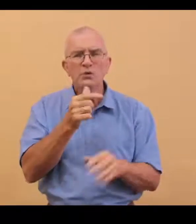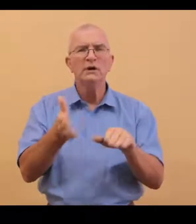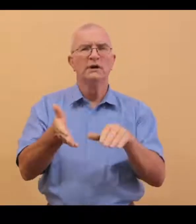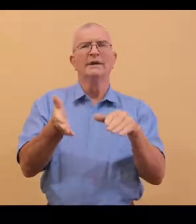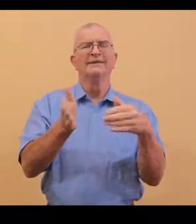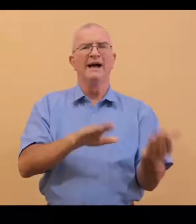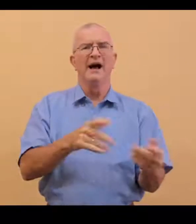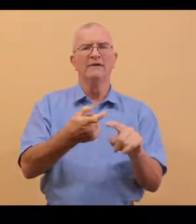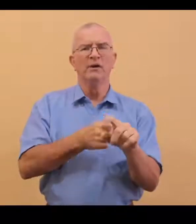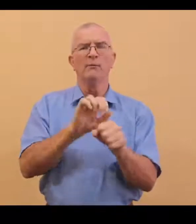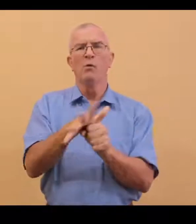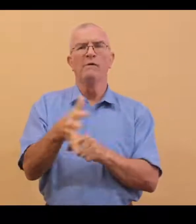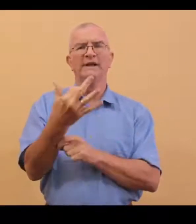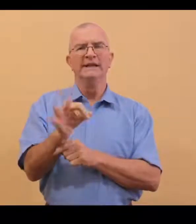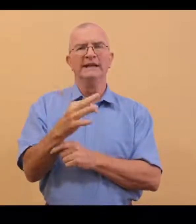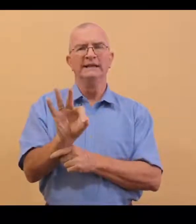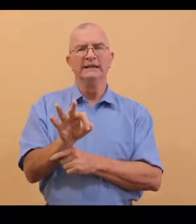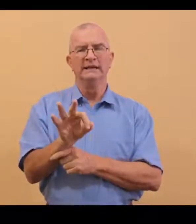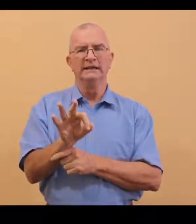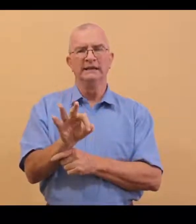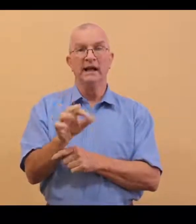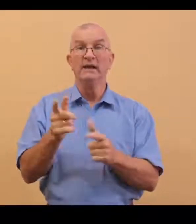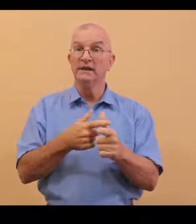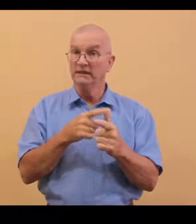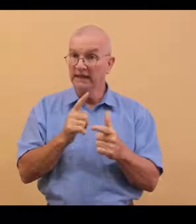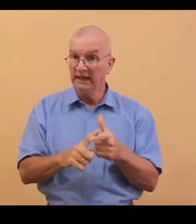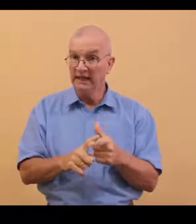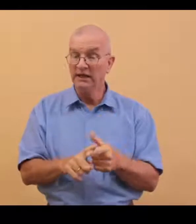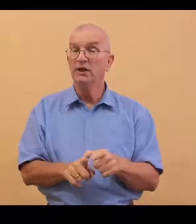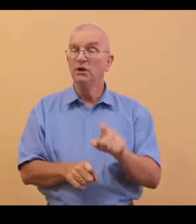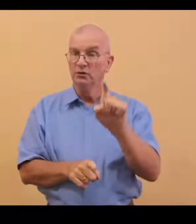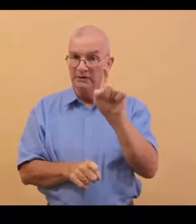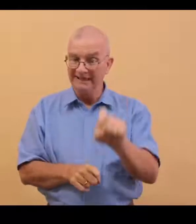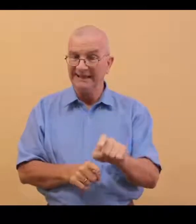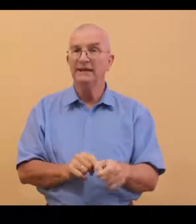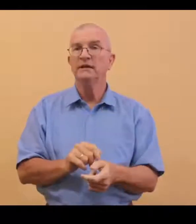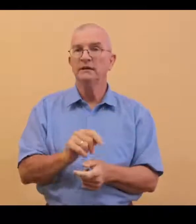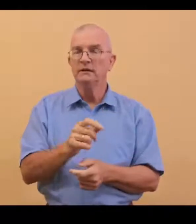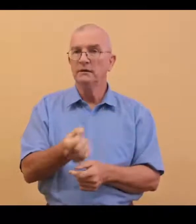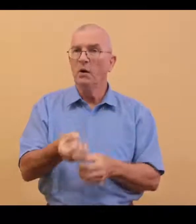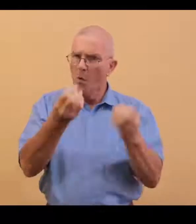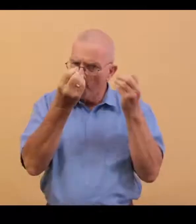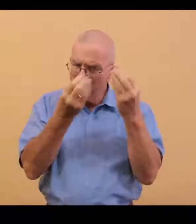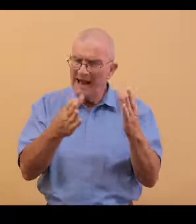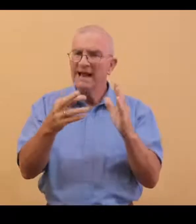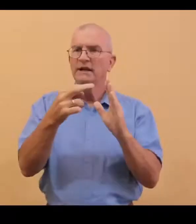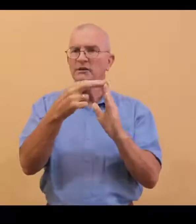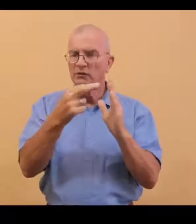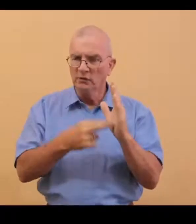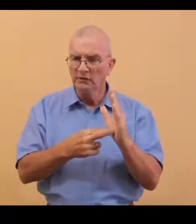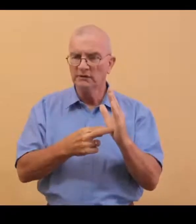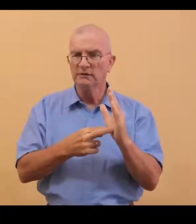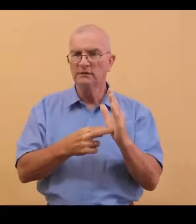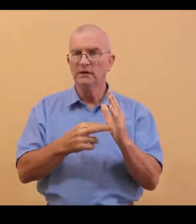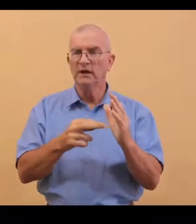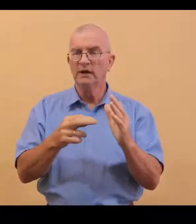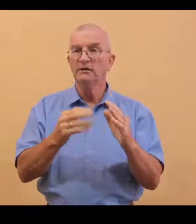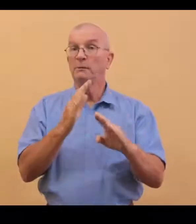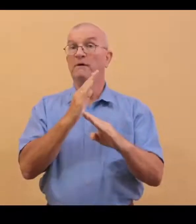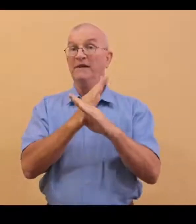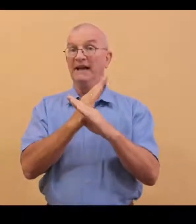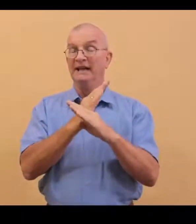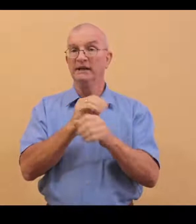case or a mild one, and therefore, it is in your best interest to prevent infection in the first